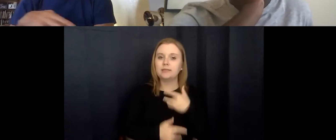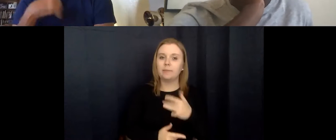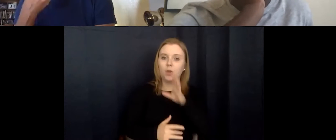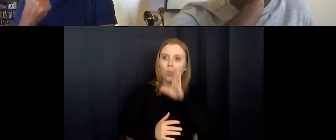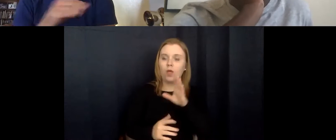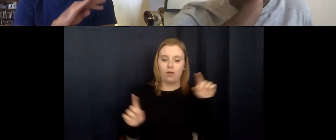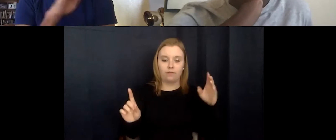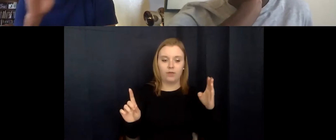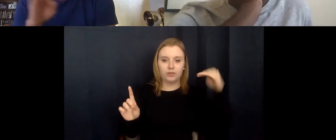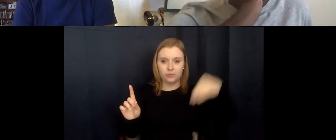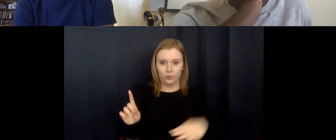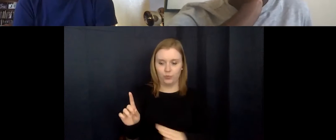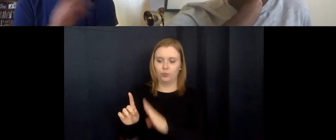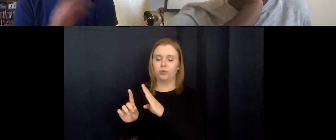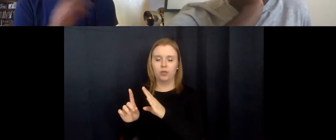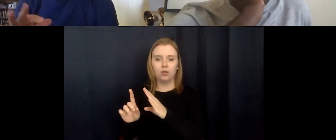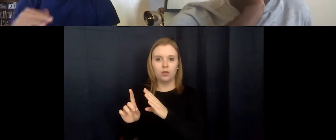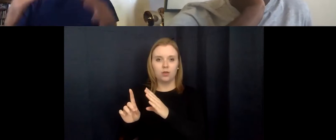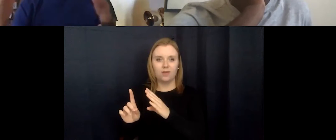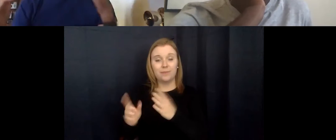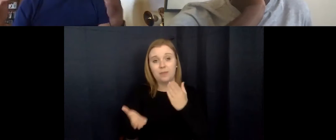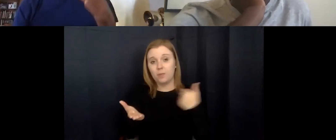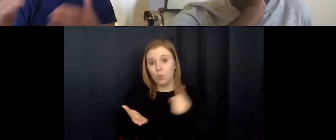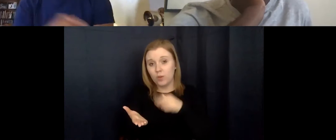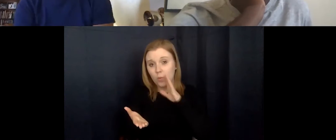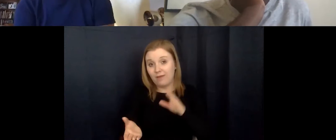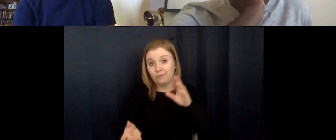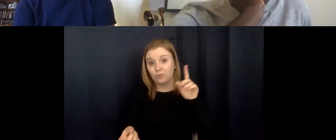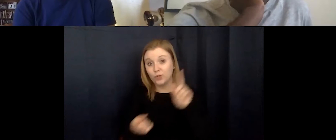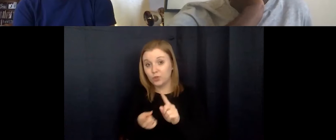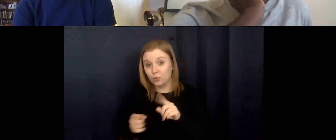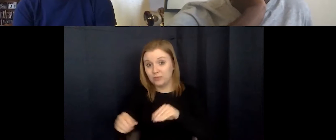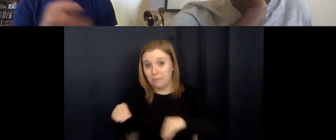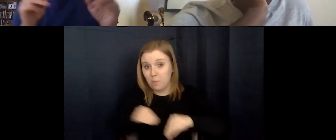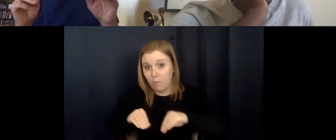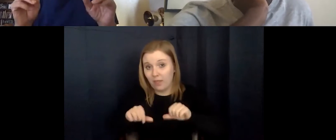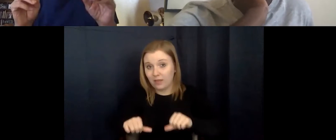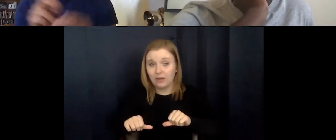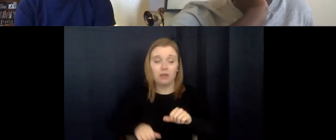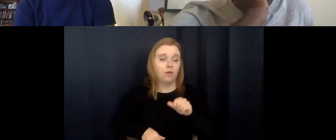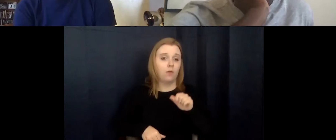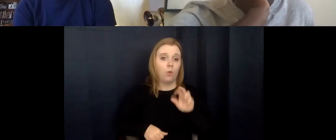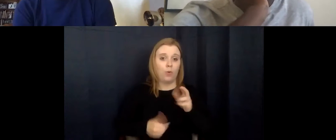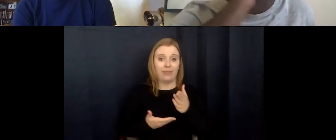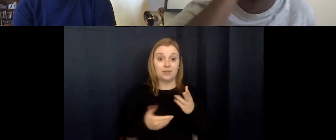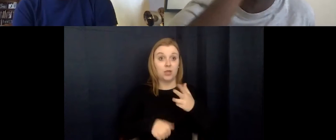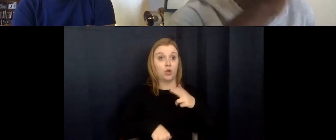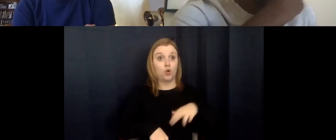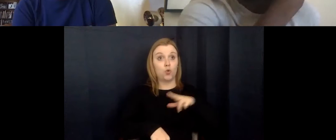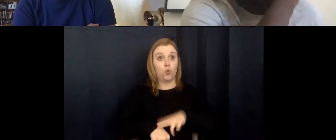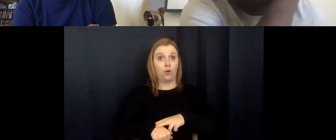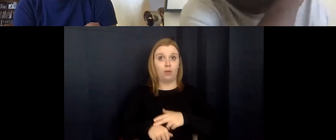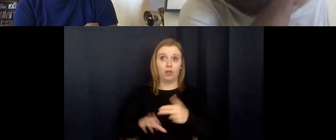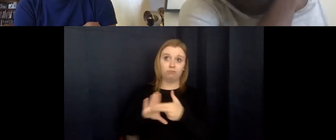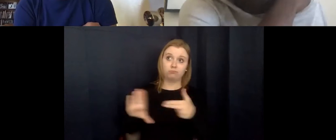at reduced mobility or various kinds of things that are normally called disability